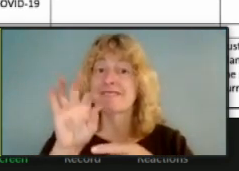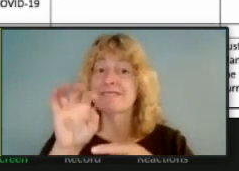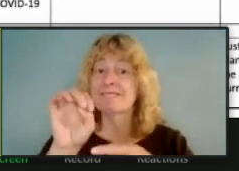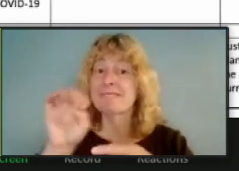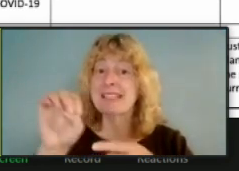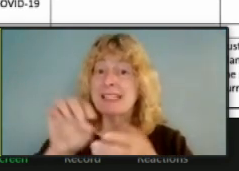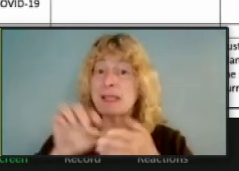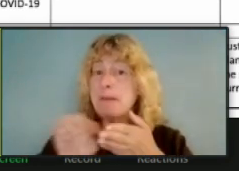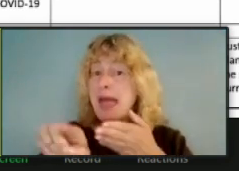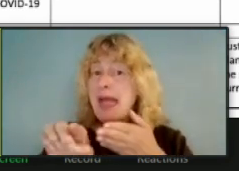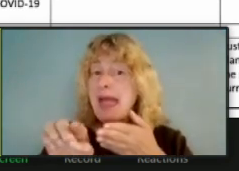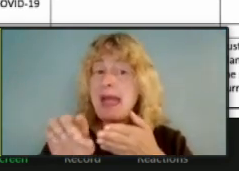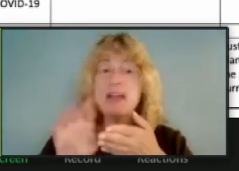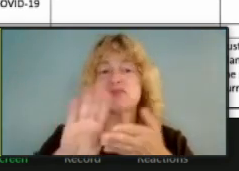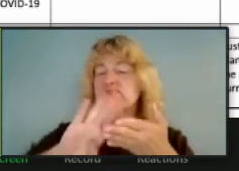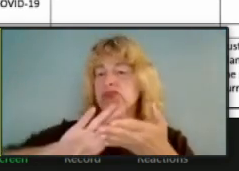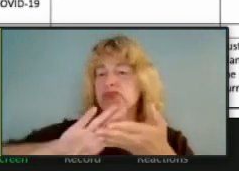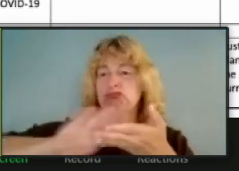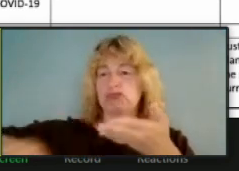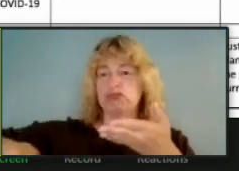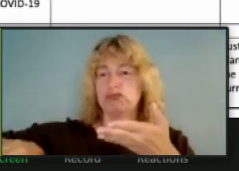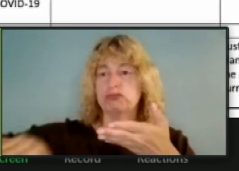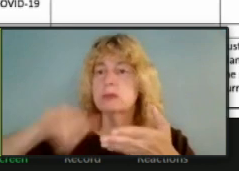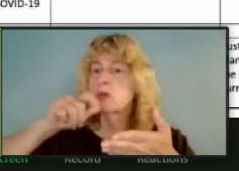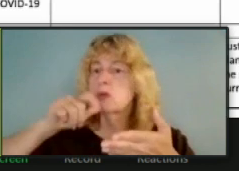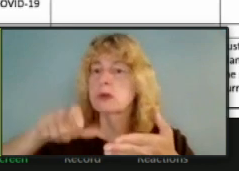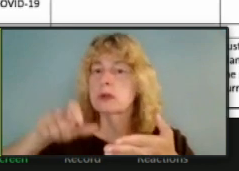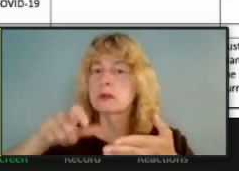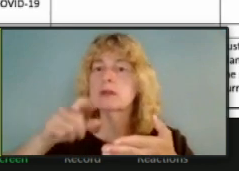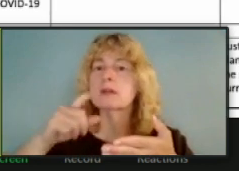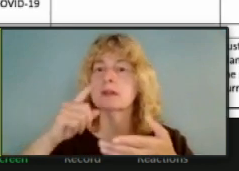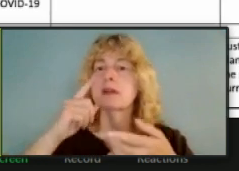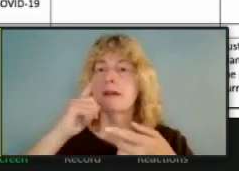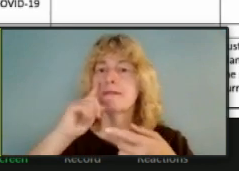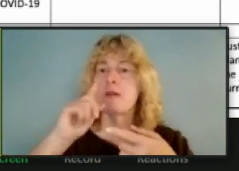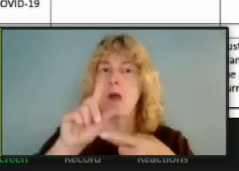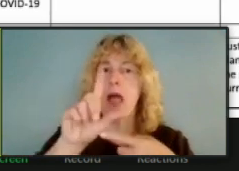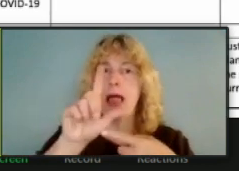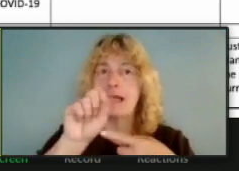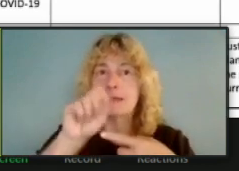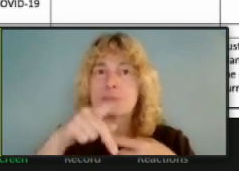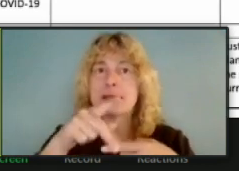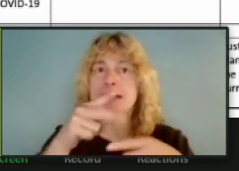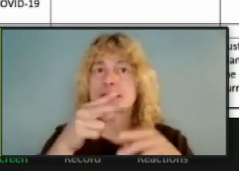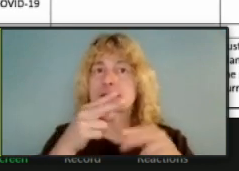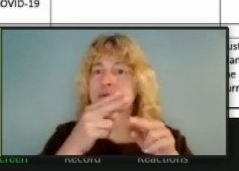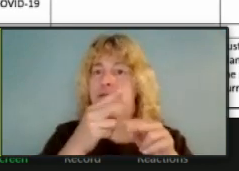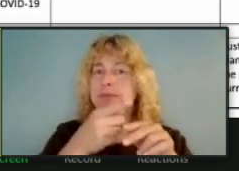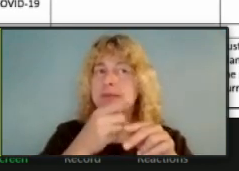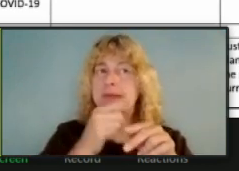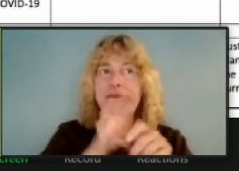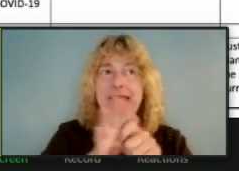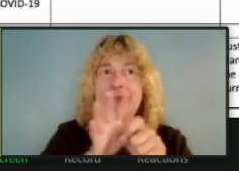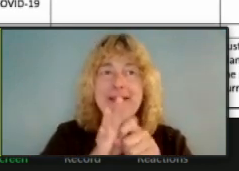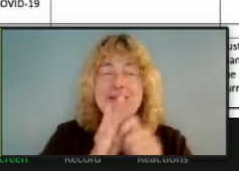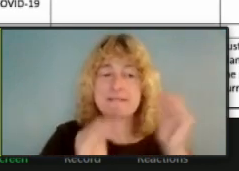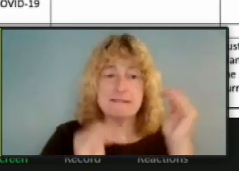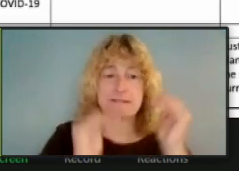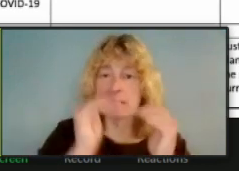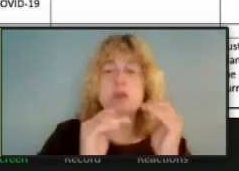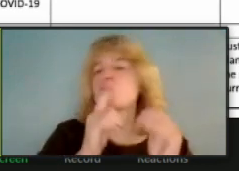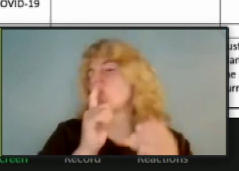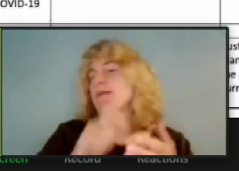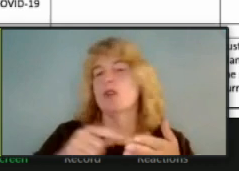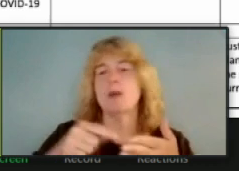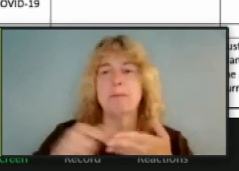to pay X amount of dollars to get the LSP, is the shortfall amount. They don't have to pay that. But what I really want customers